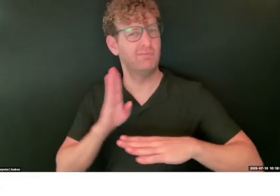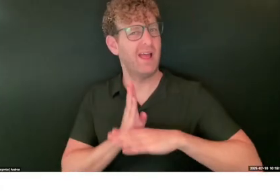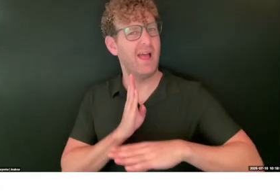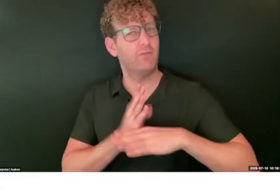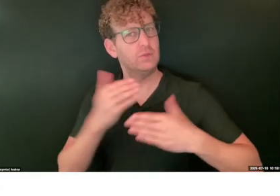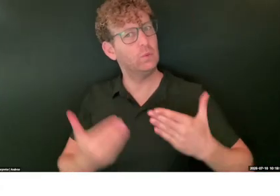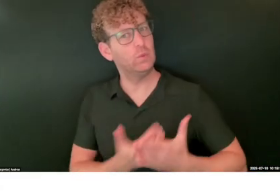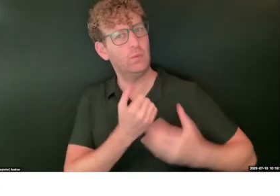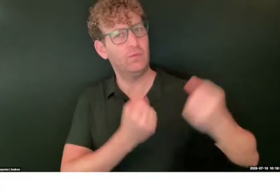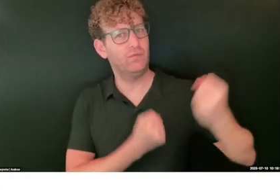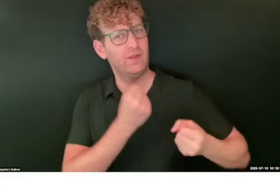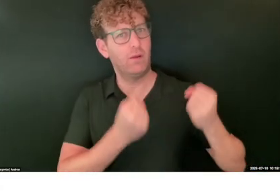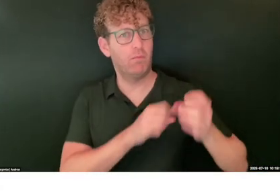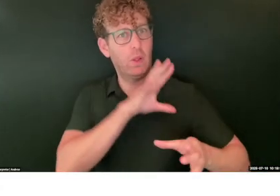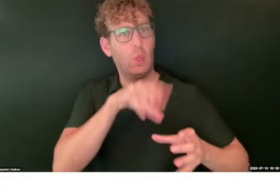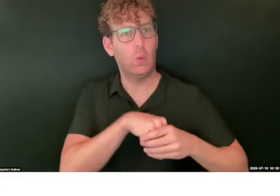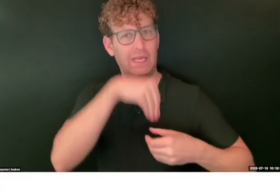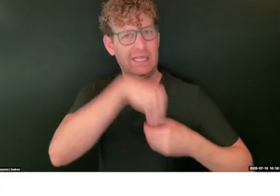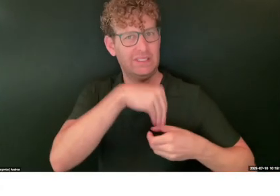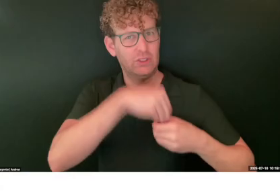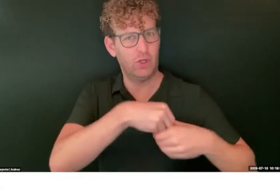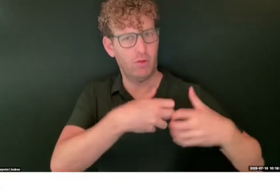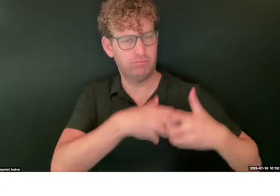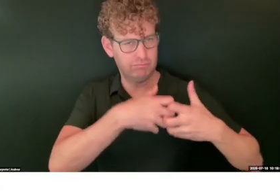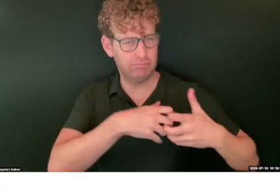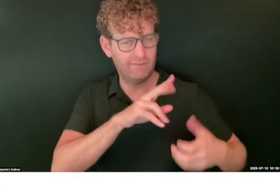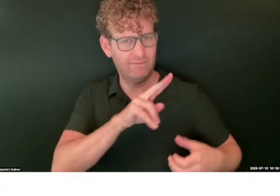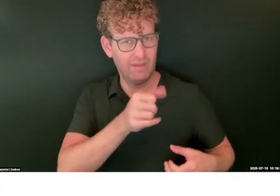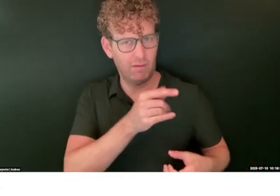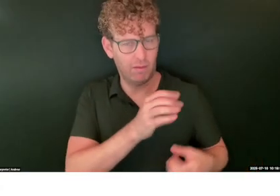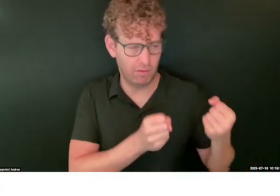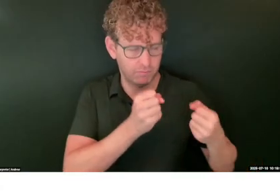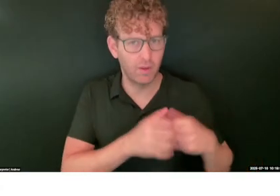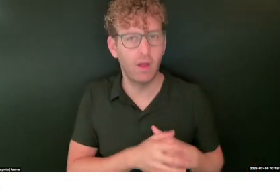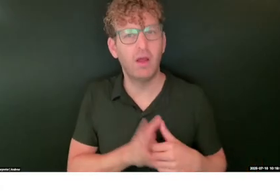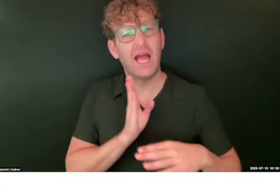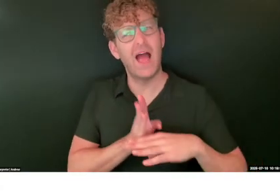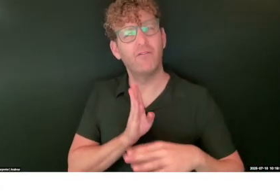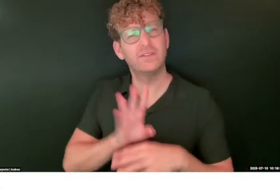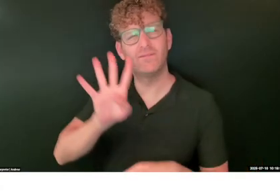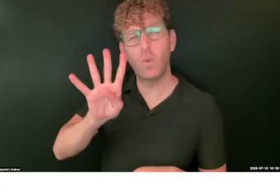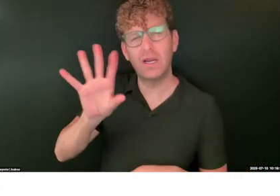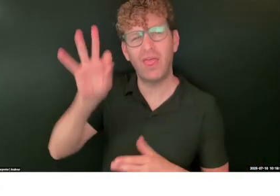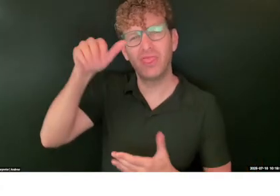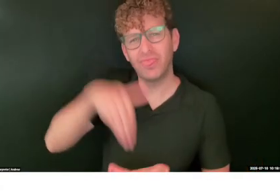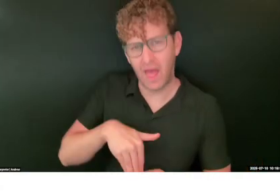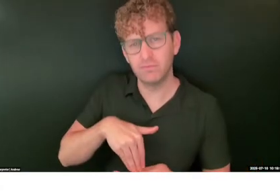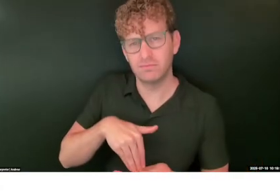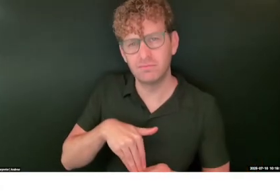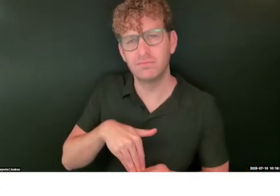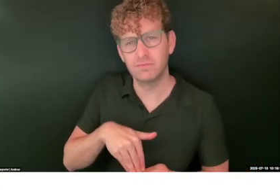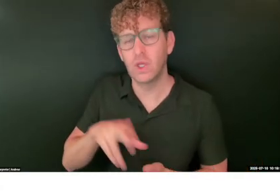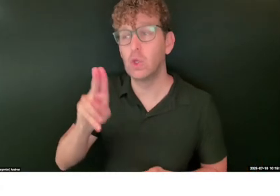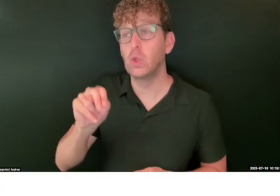vehicles, average about $49,000, whereas the used vehicle listing price on average is about